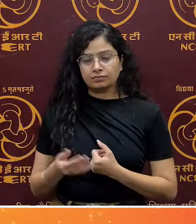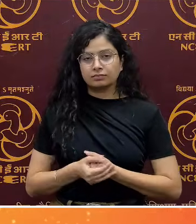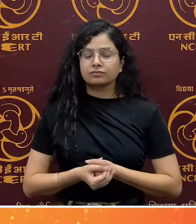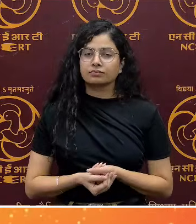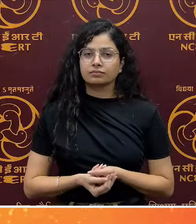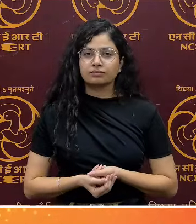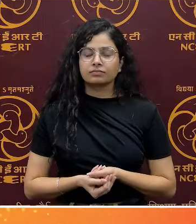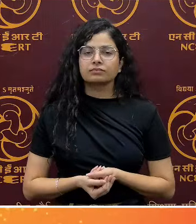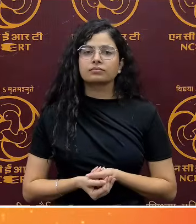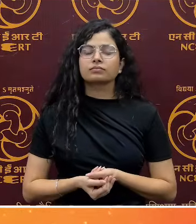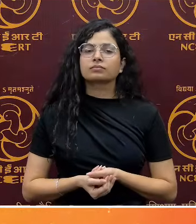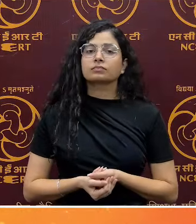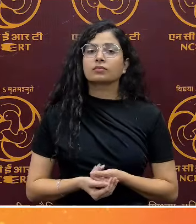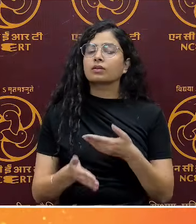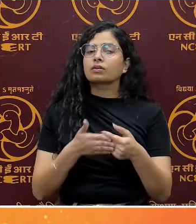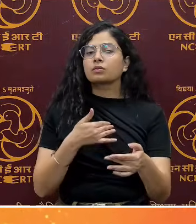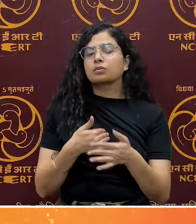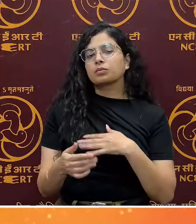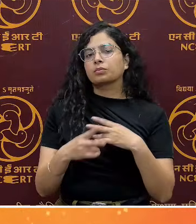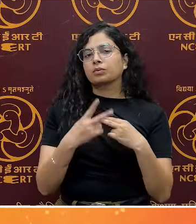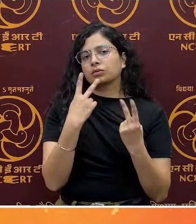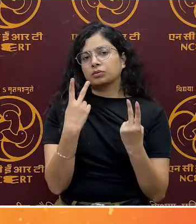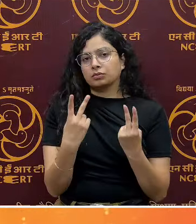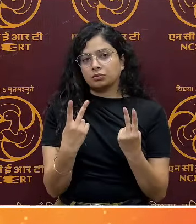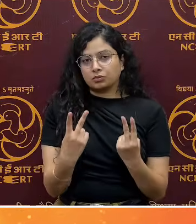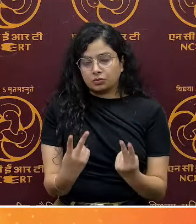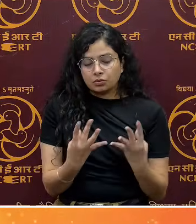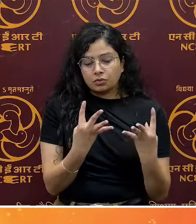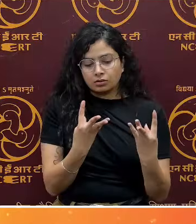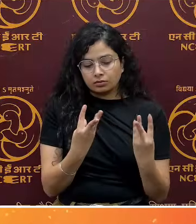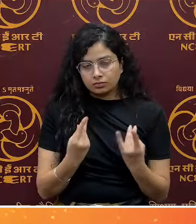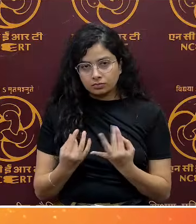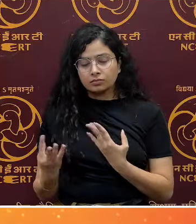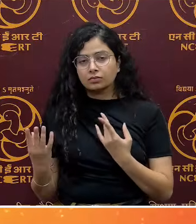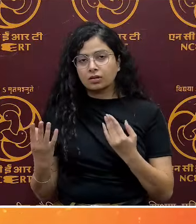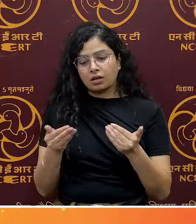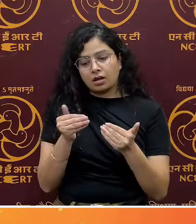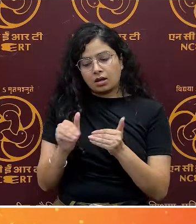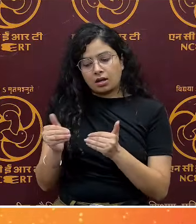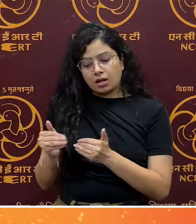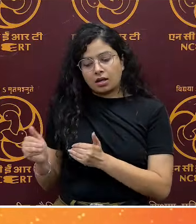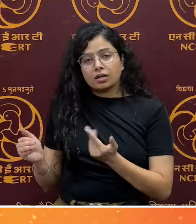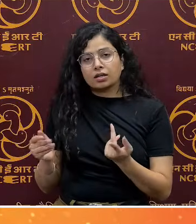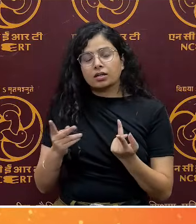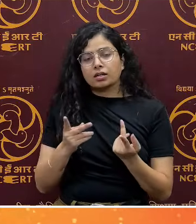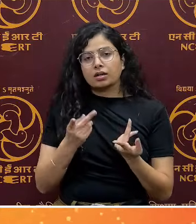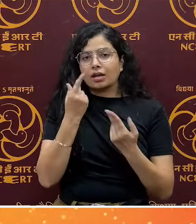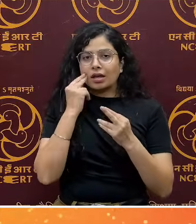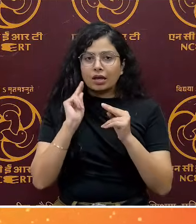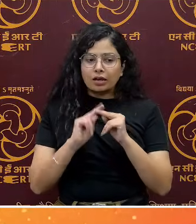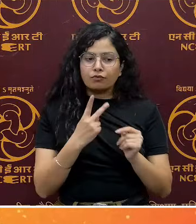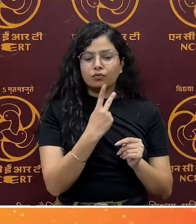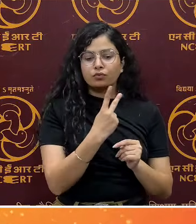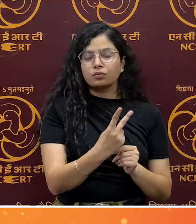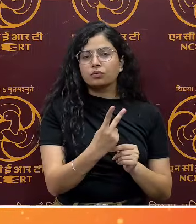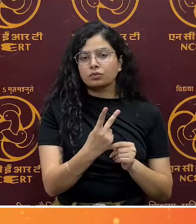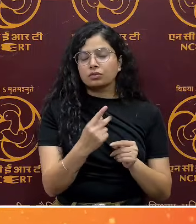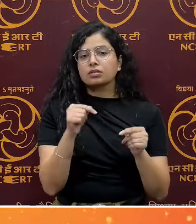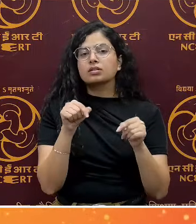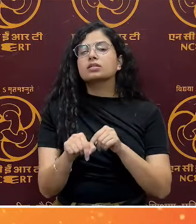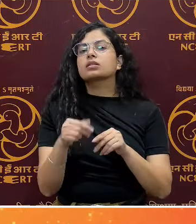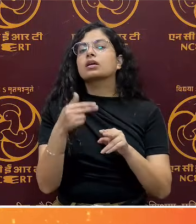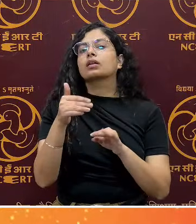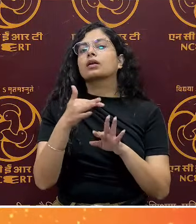which every two these consecutive terms have a constant difference, then this sequence is known as